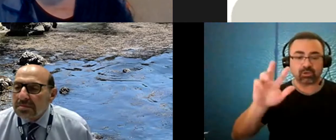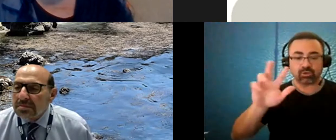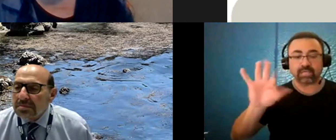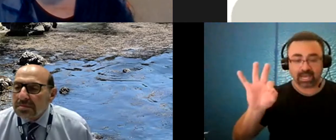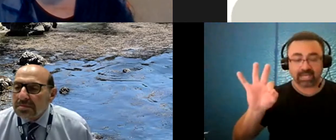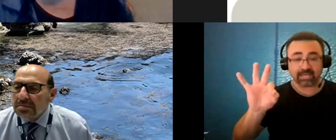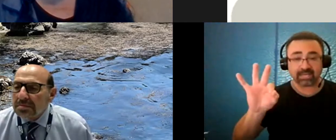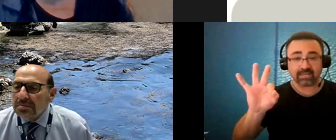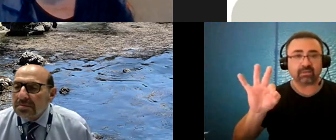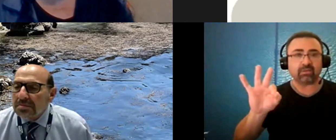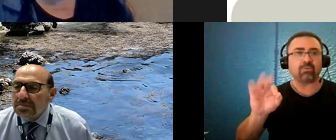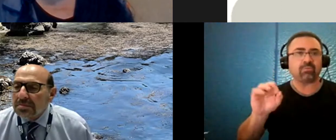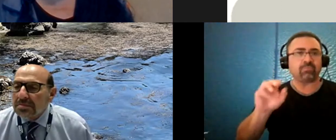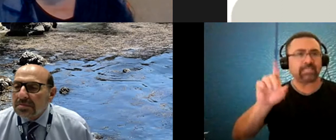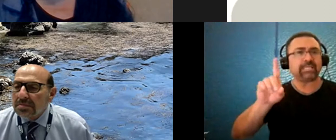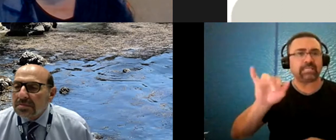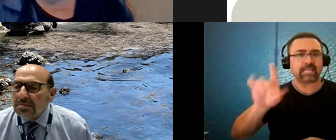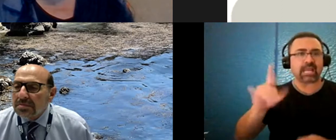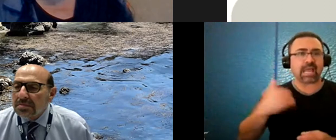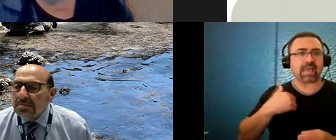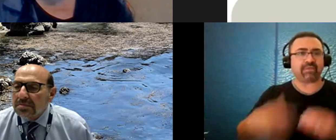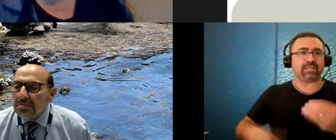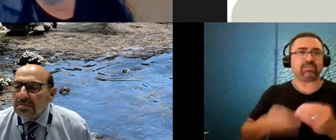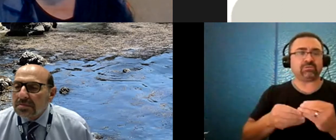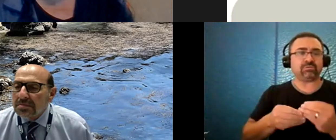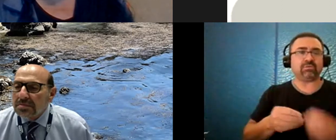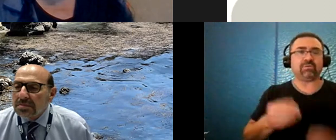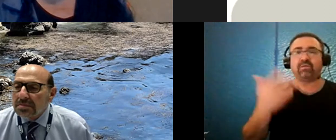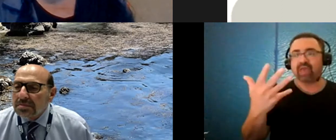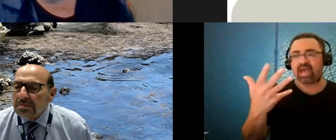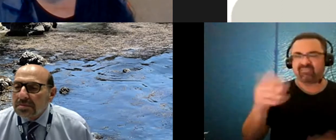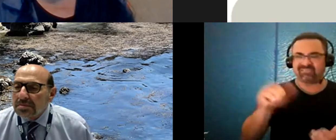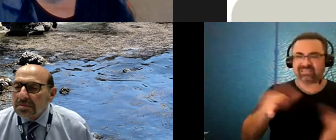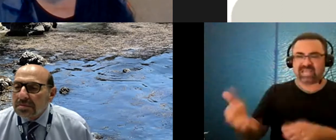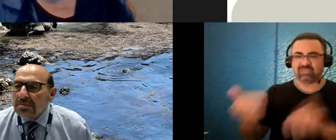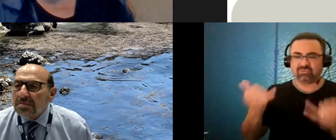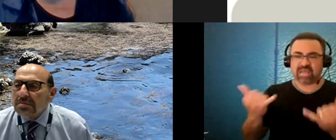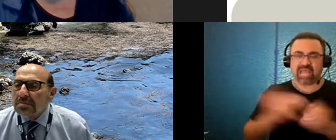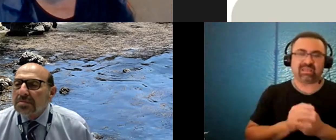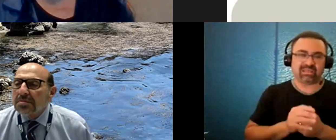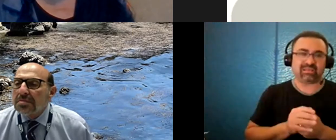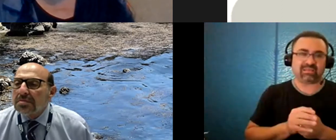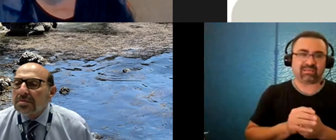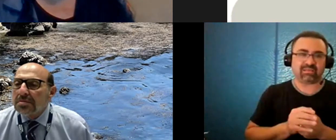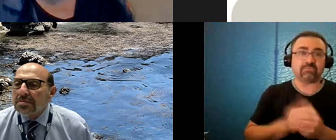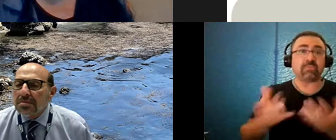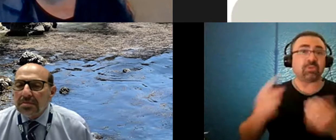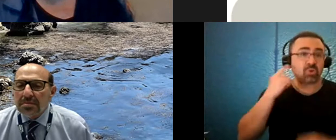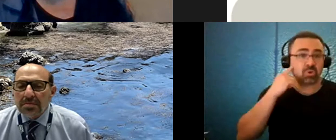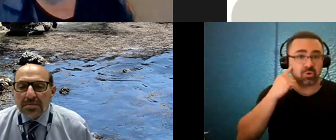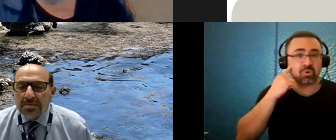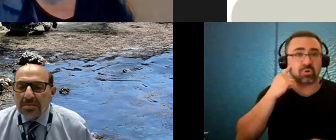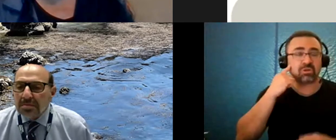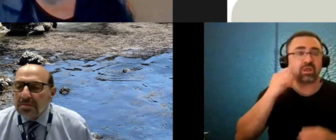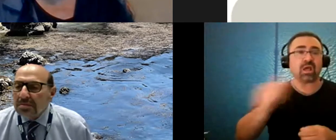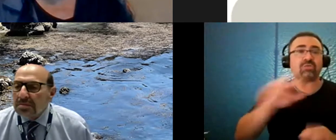1,839. And we did have an additional 5 deaths today. You may have heard us in other